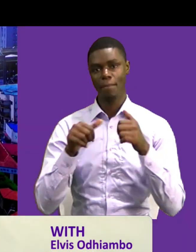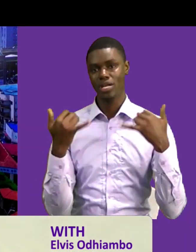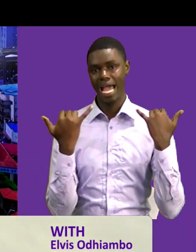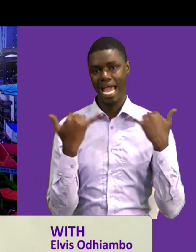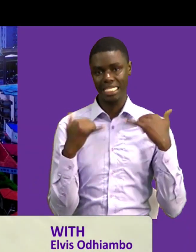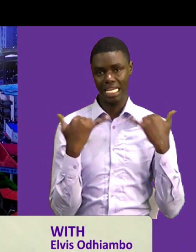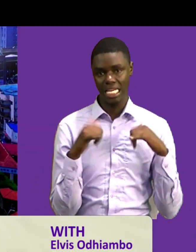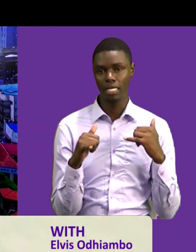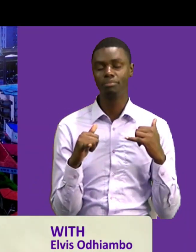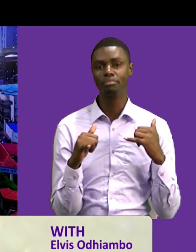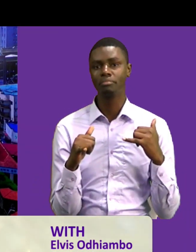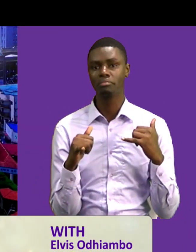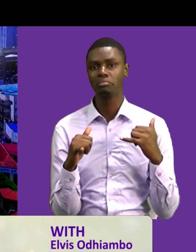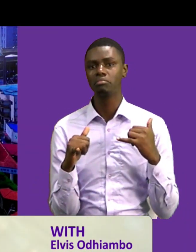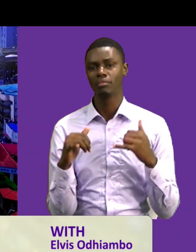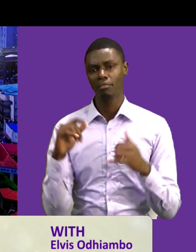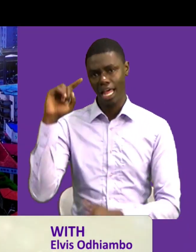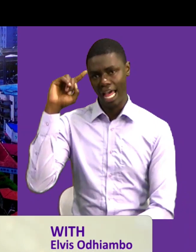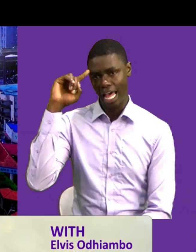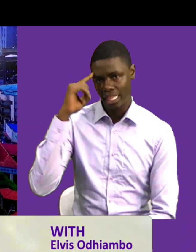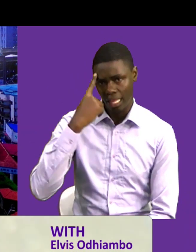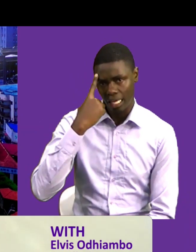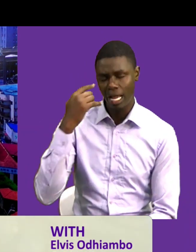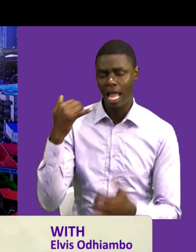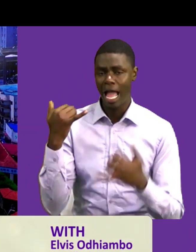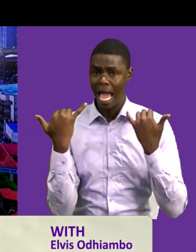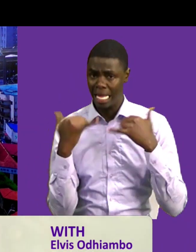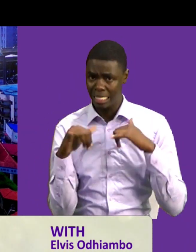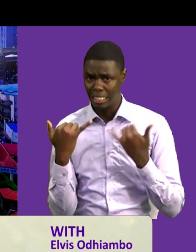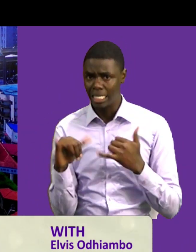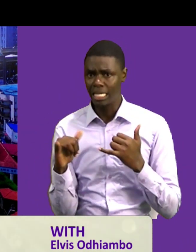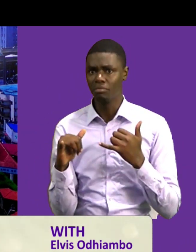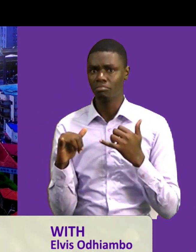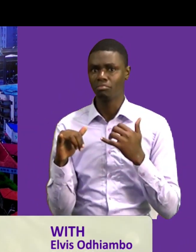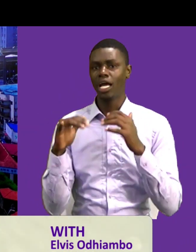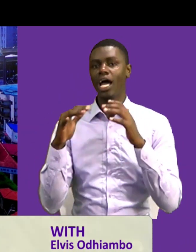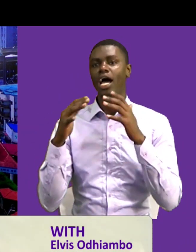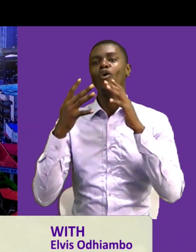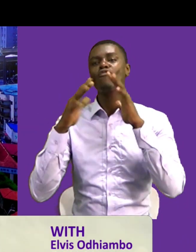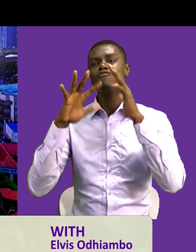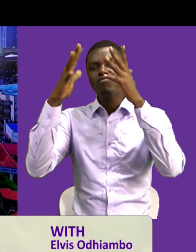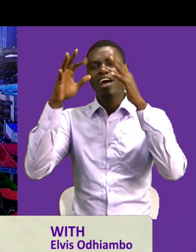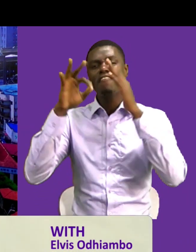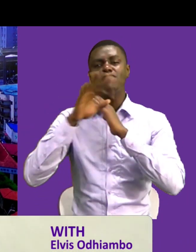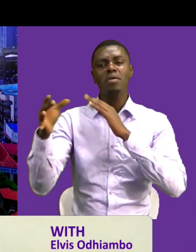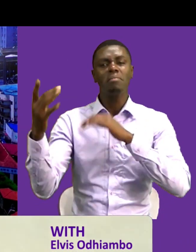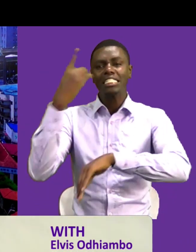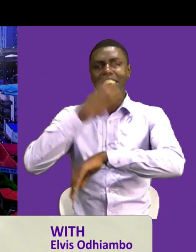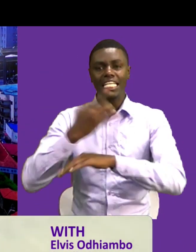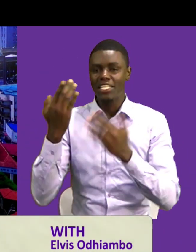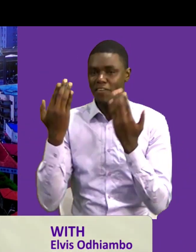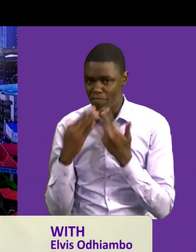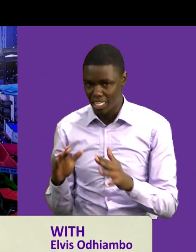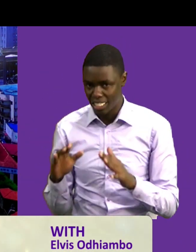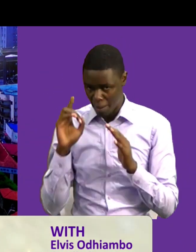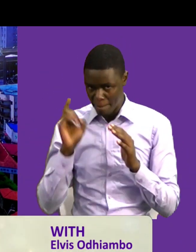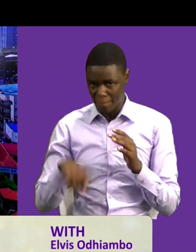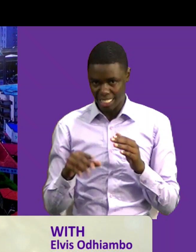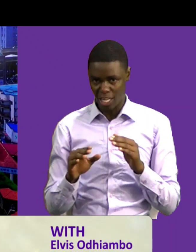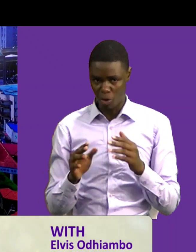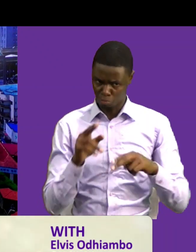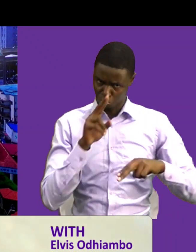Algeria is that I think Algeria glorious days are over, and it should start reforming